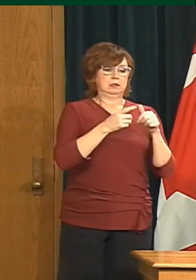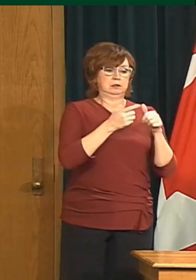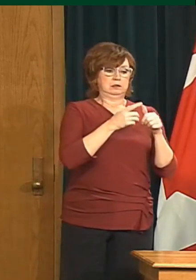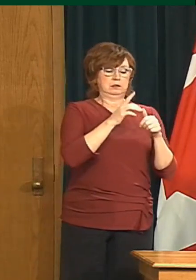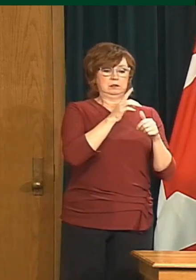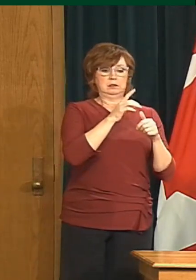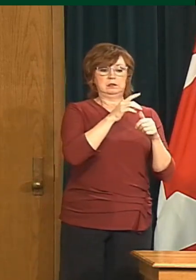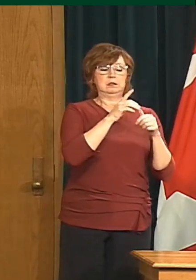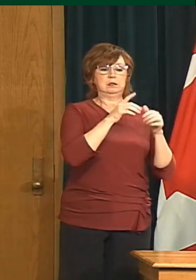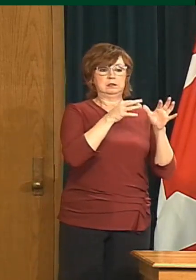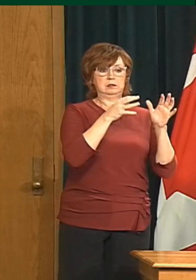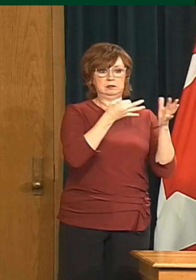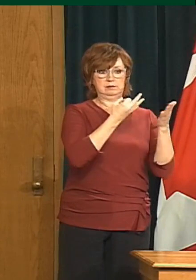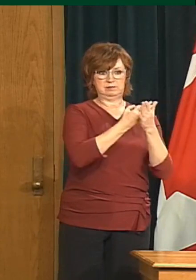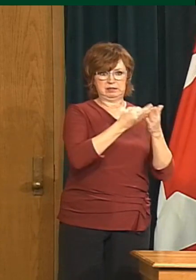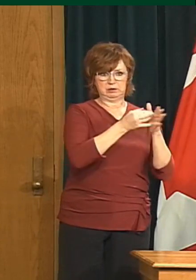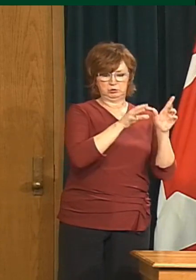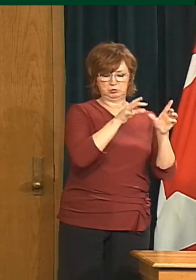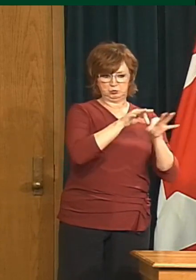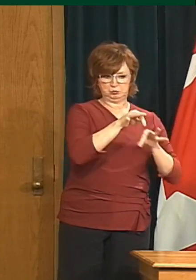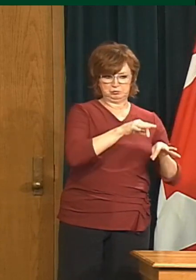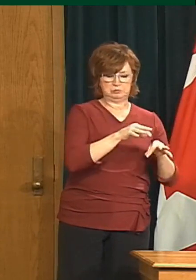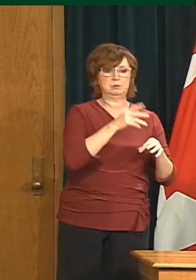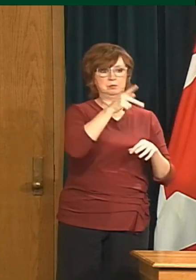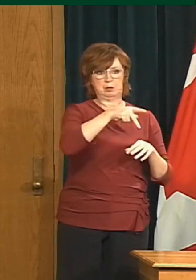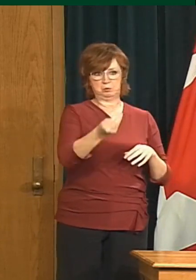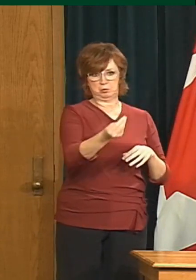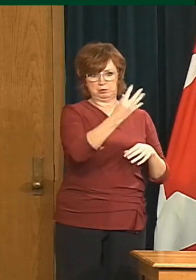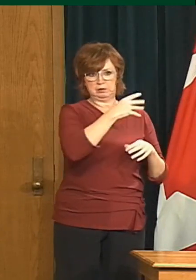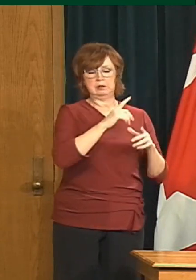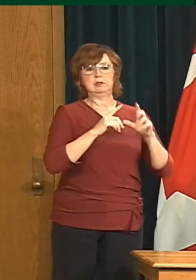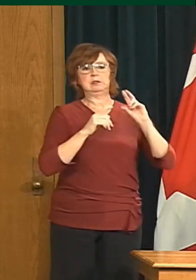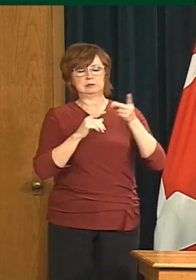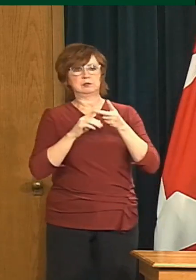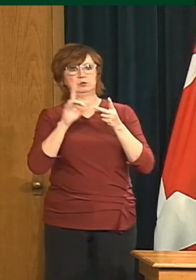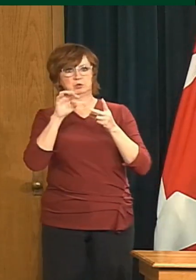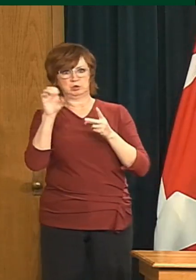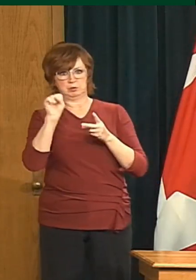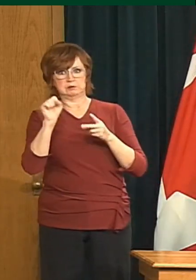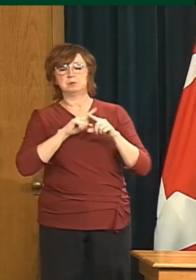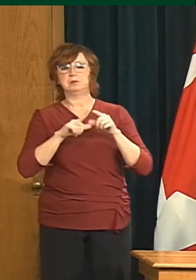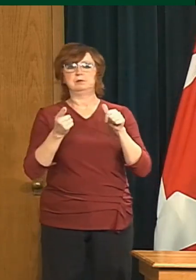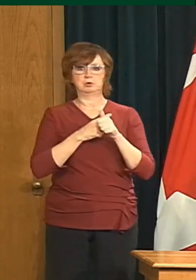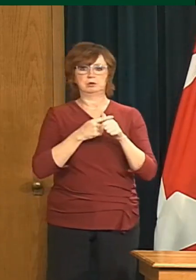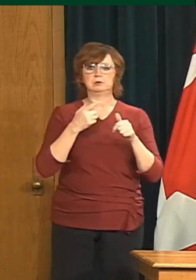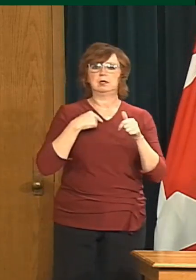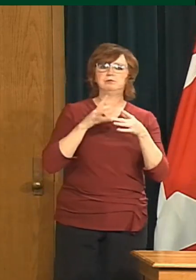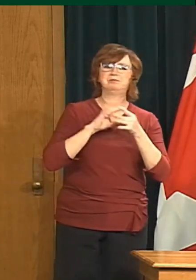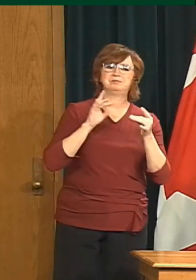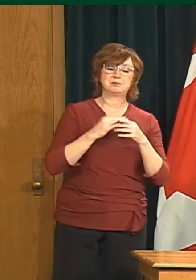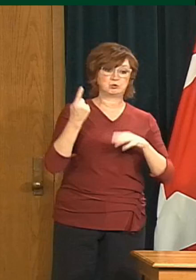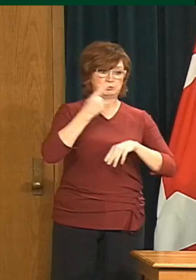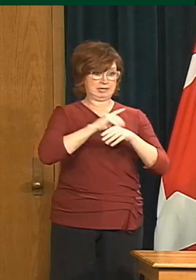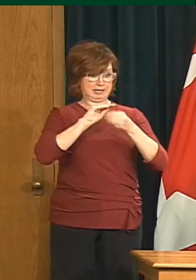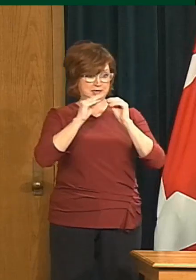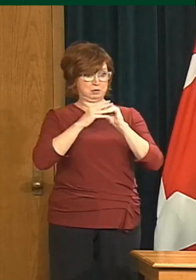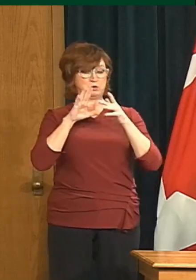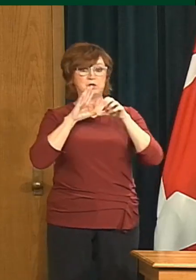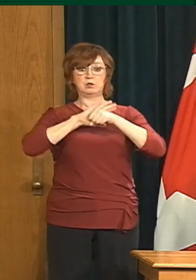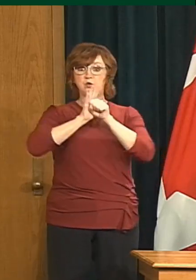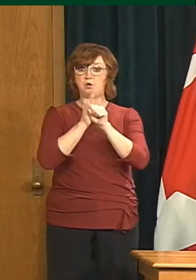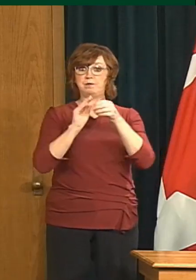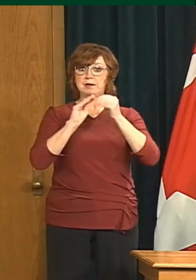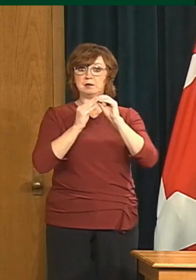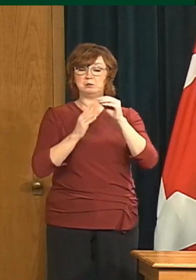have Dr. Shahab add a few comments. Well, today in Saskatchewan, it is another positive day. We have 2